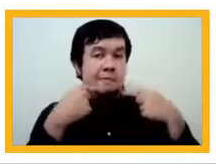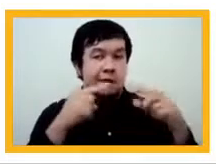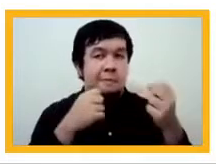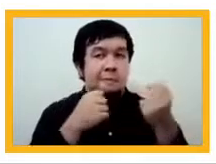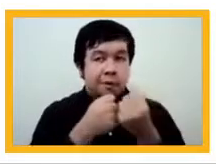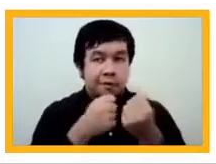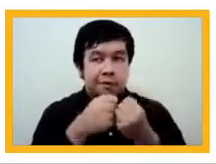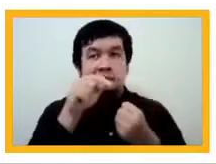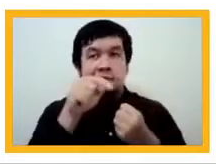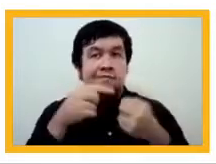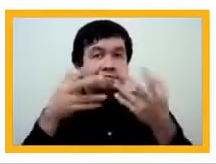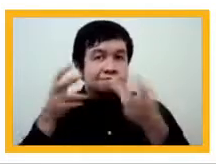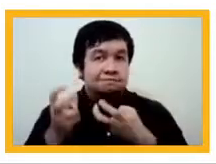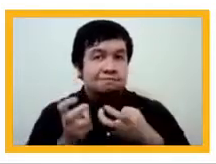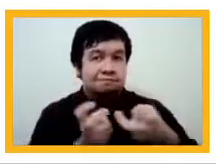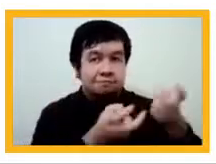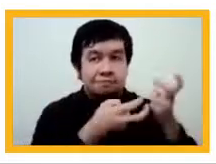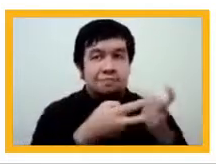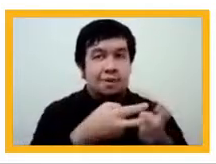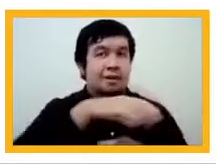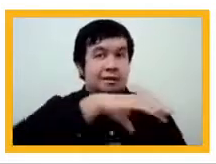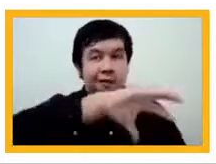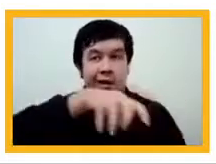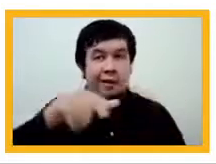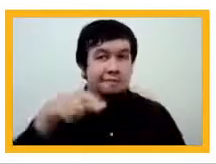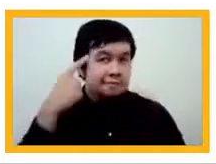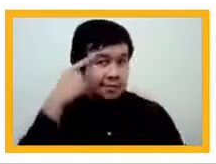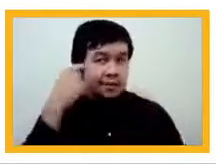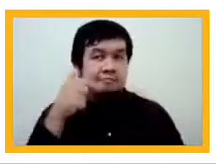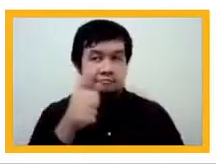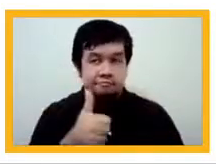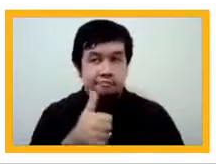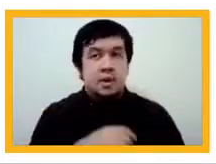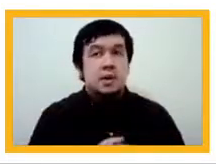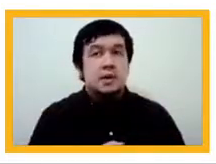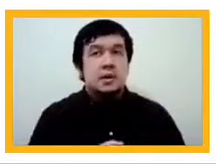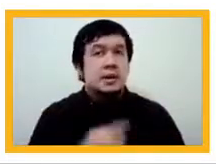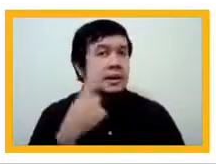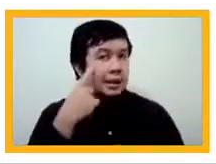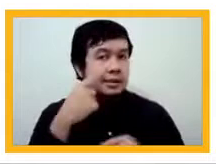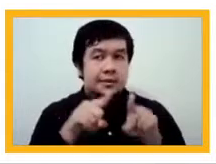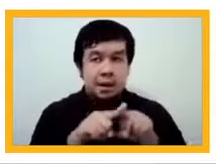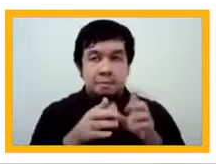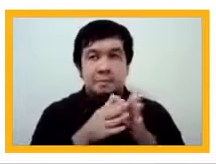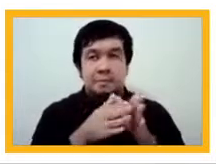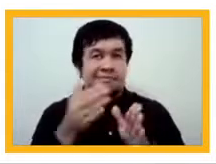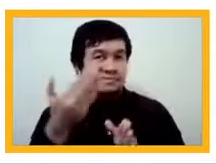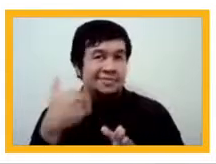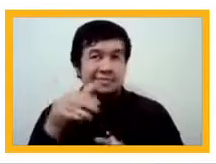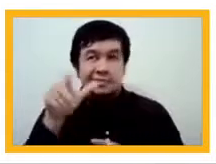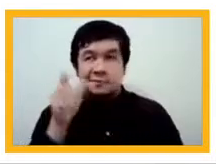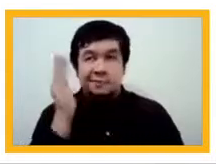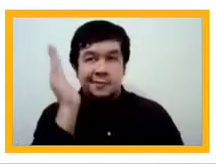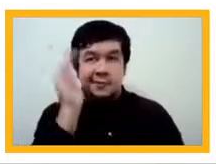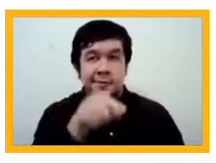think this is very much also to Ibu Paulina's point. So now let's hear from Mek Yong, please, a few